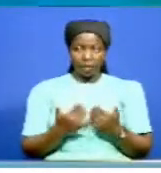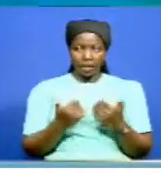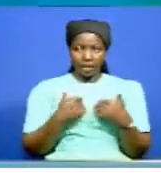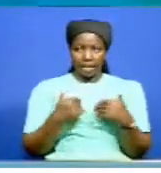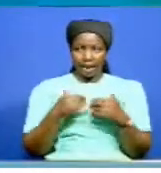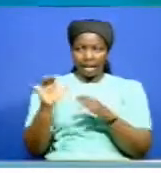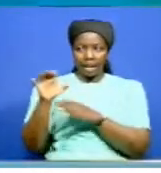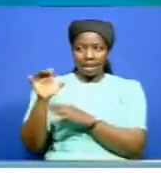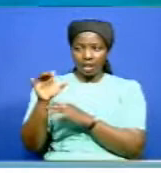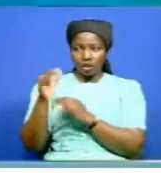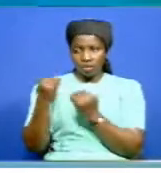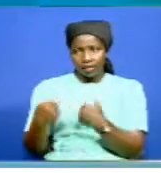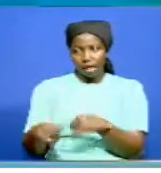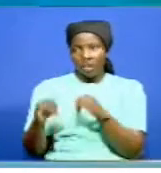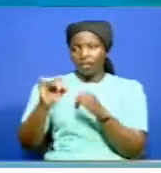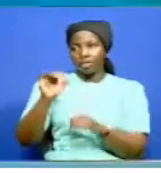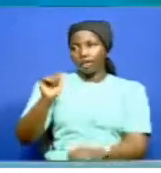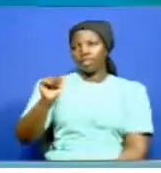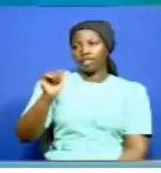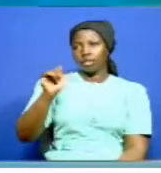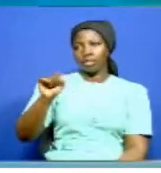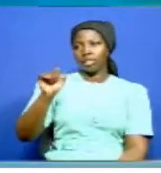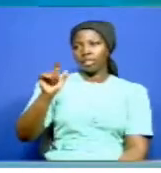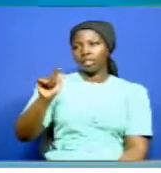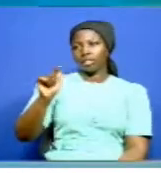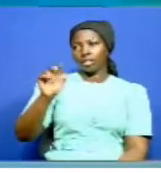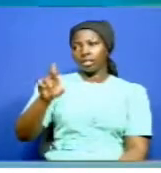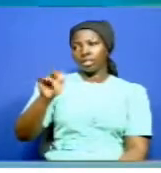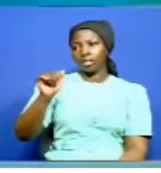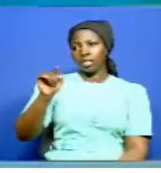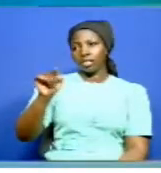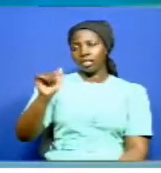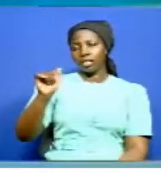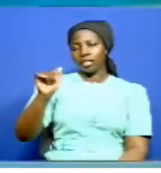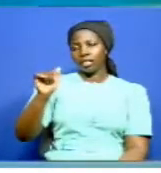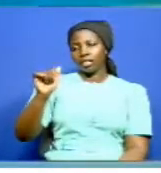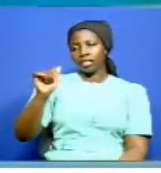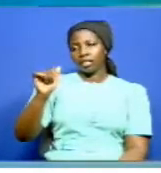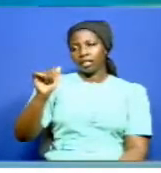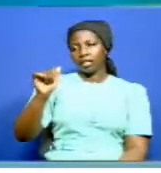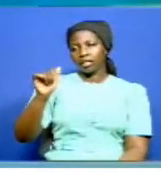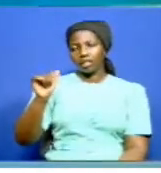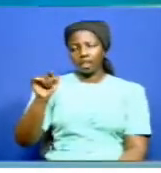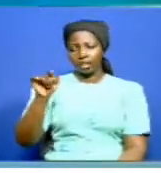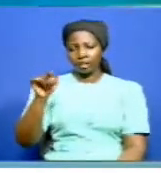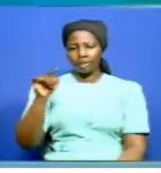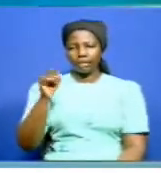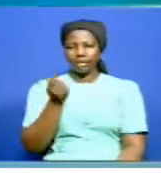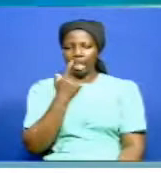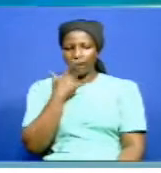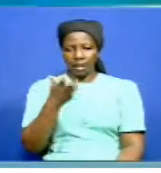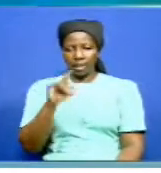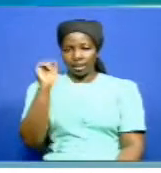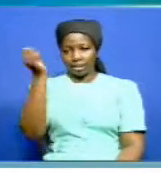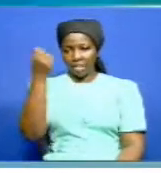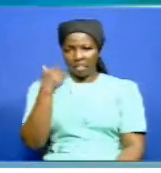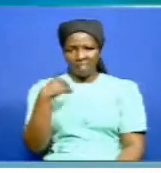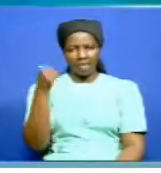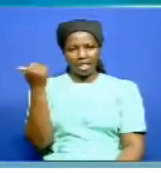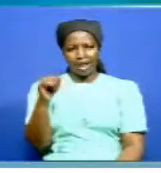clinical trials of the AstraZeneca vaccine here in Kenya. So, and there were no major issues which were raised at that